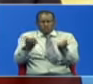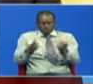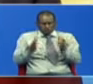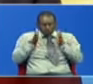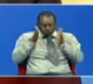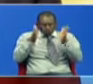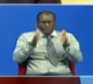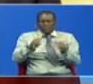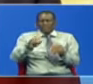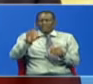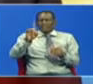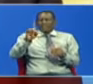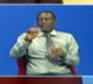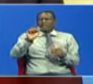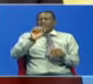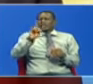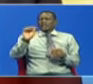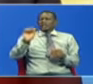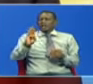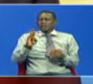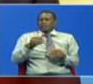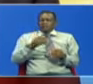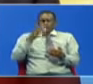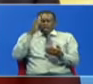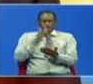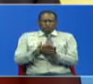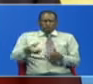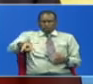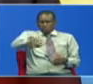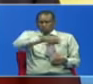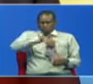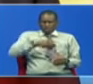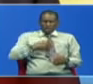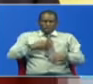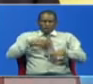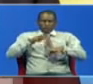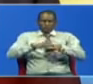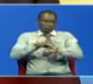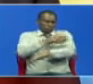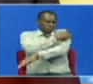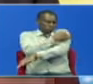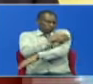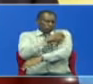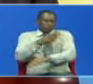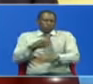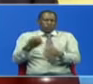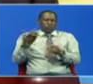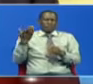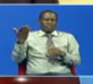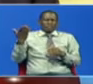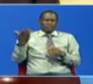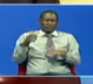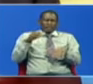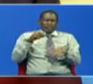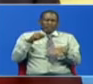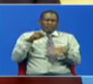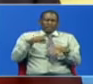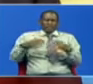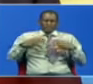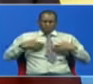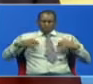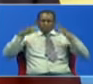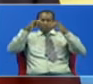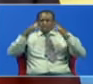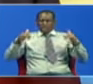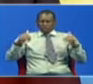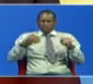Dadaab. There are actually some very good hospital within the refugee camp